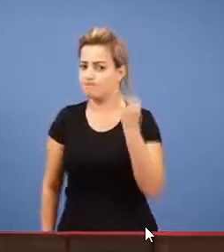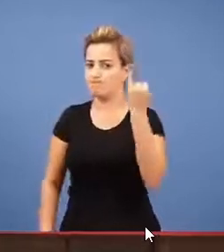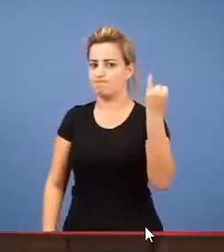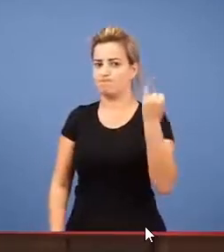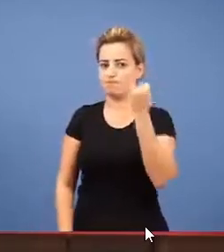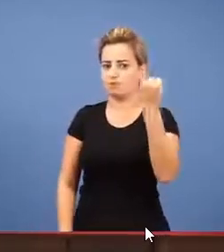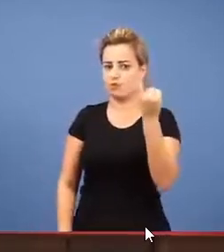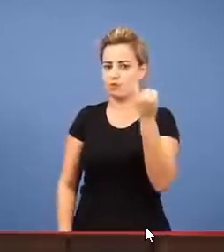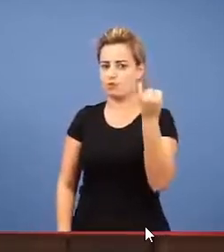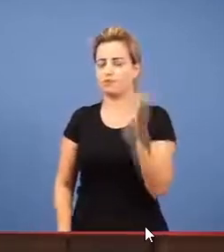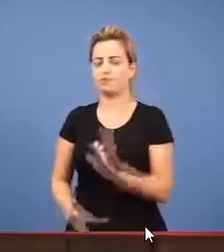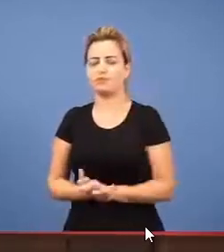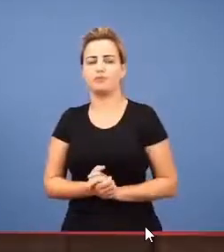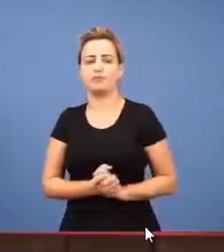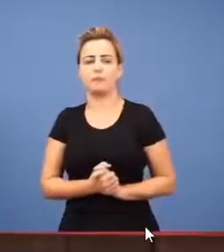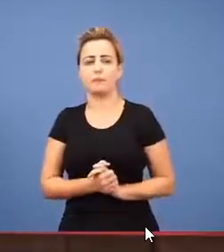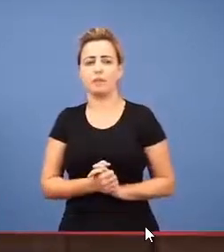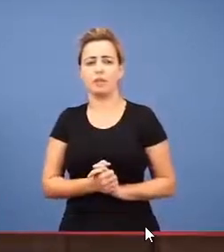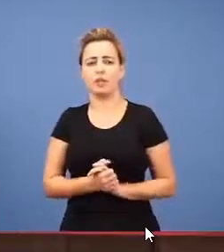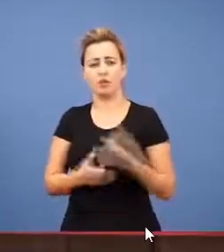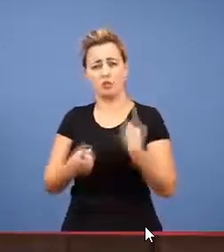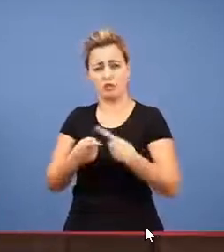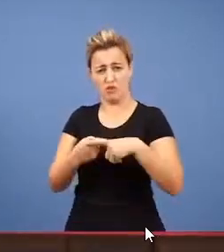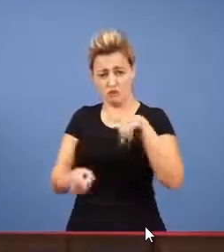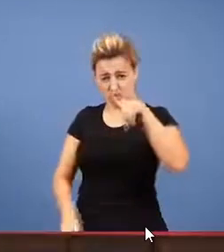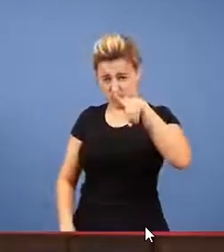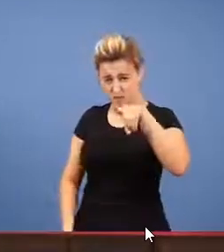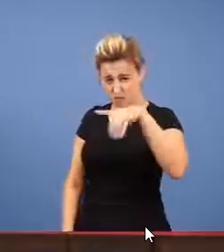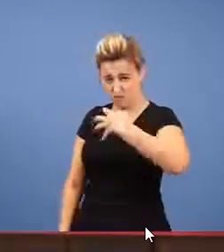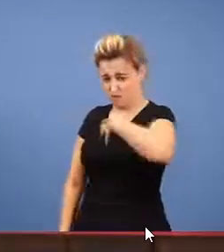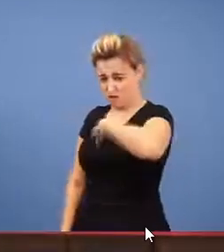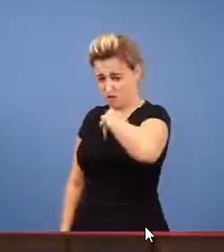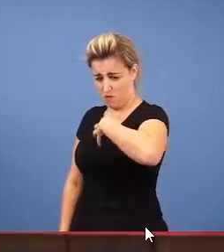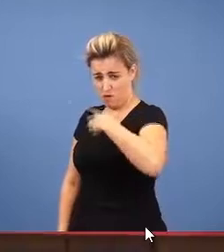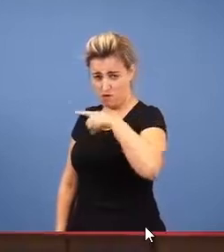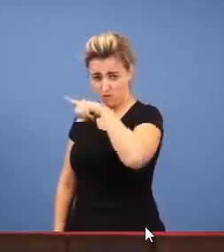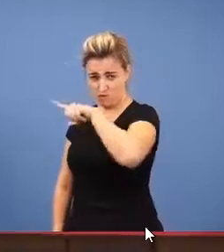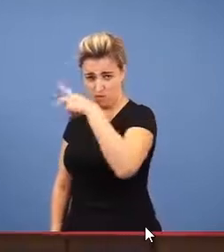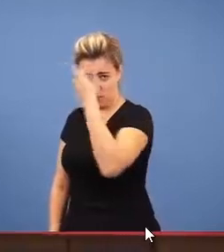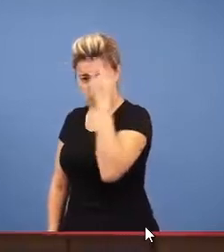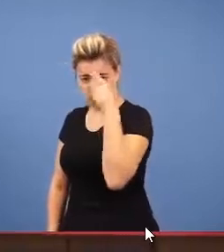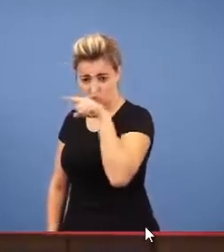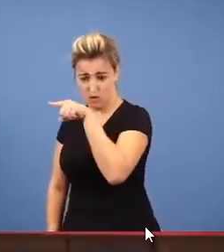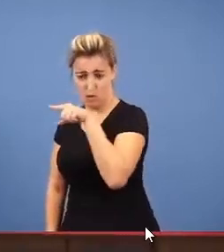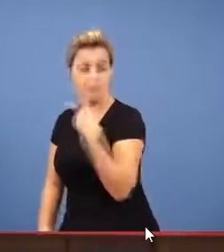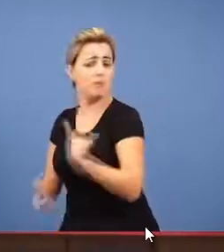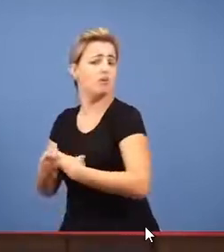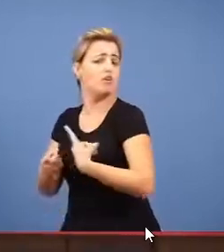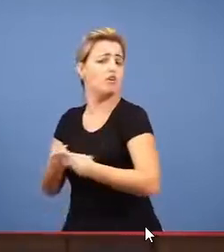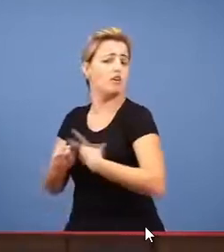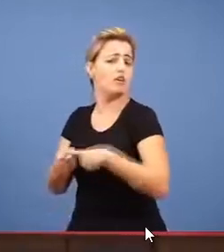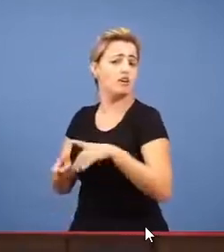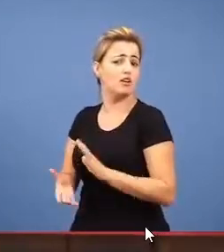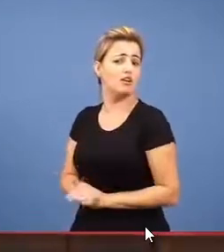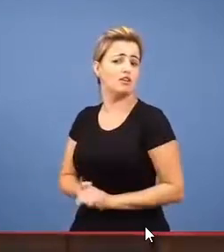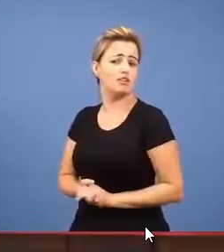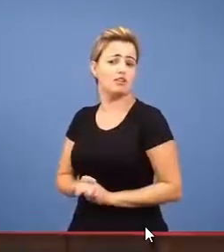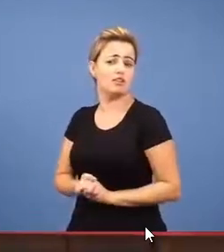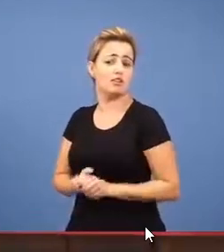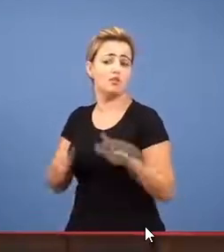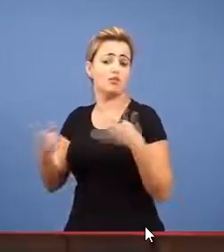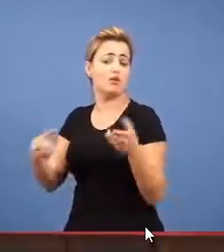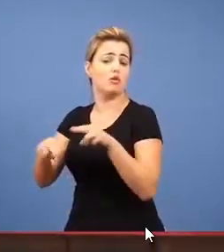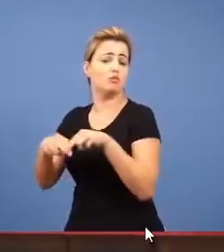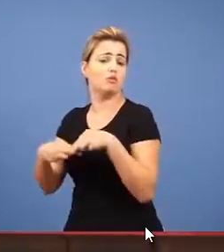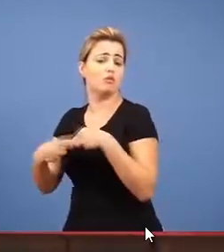family. The brethren, why are you angry against your brother? What did he do?